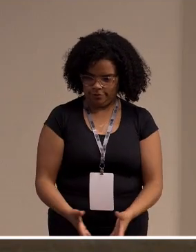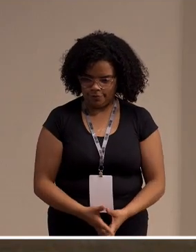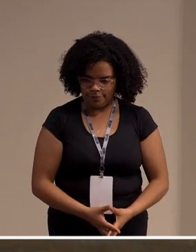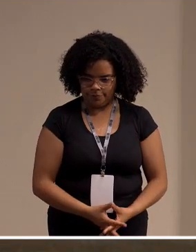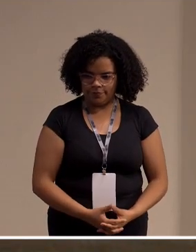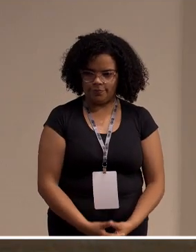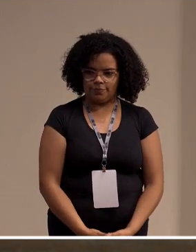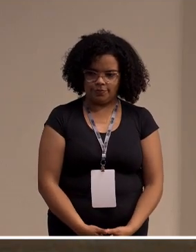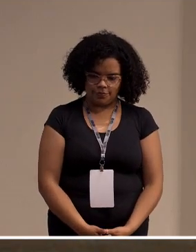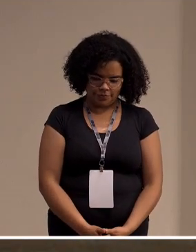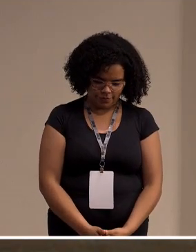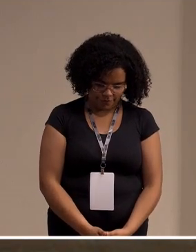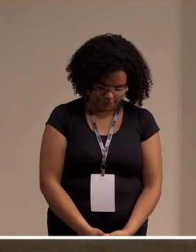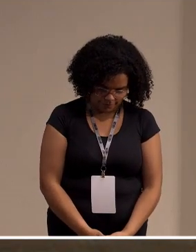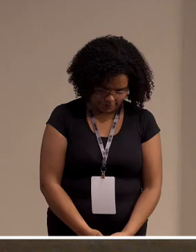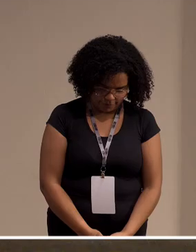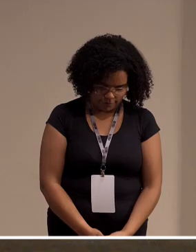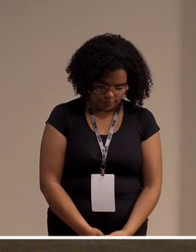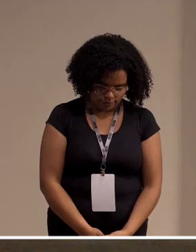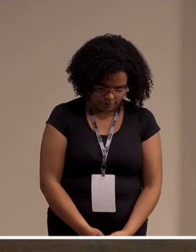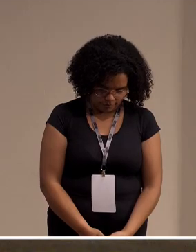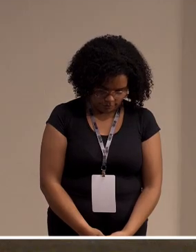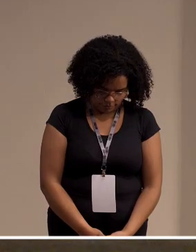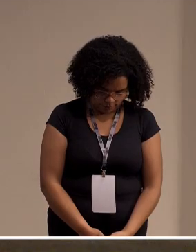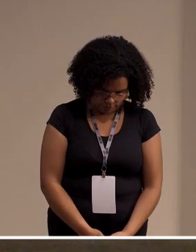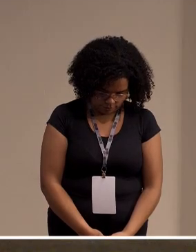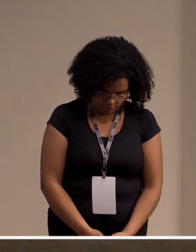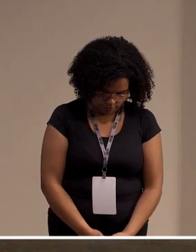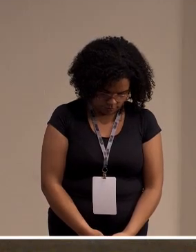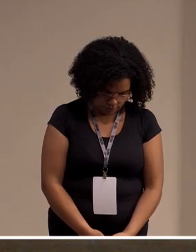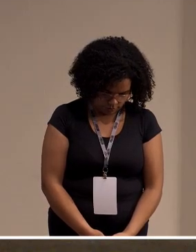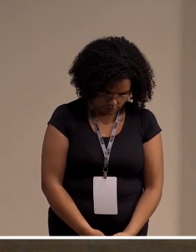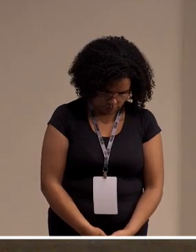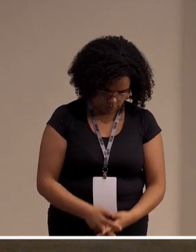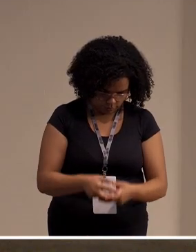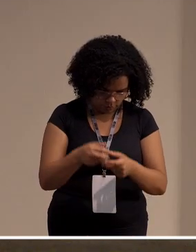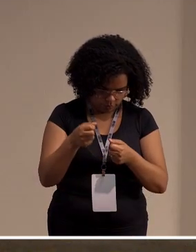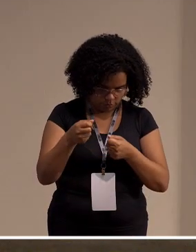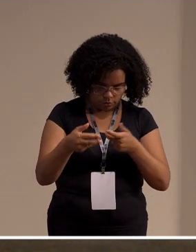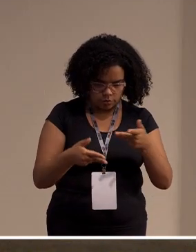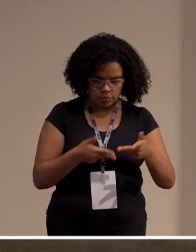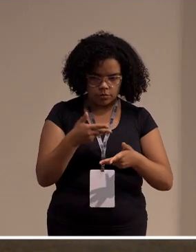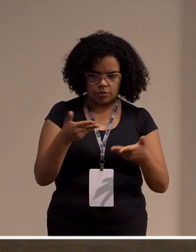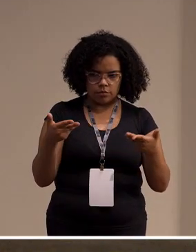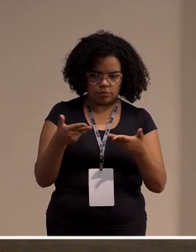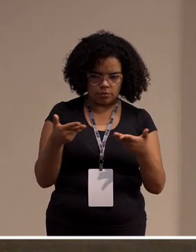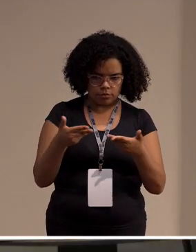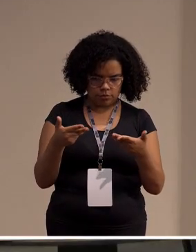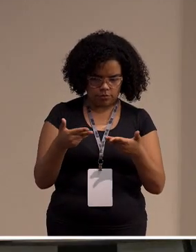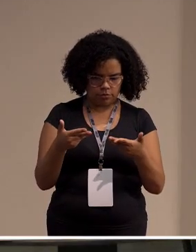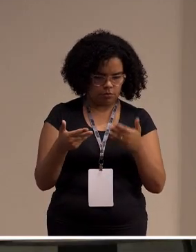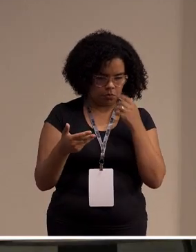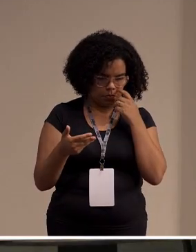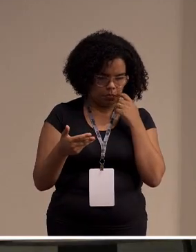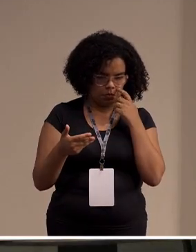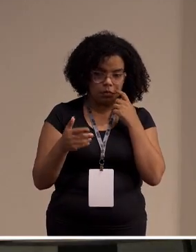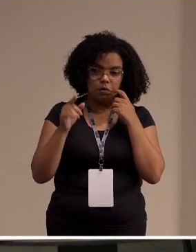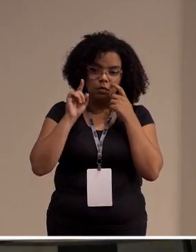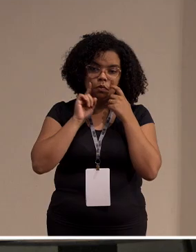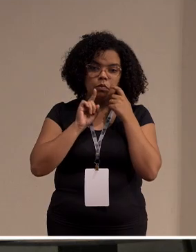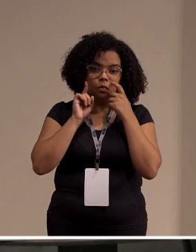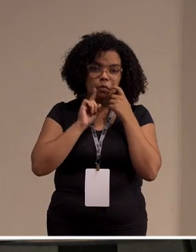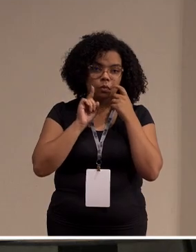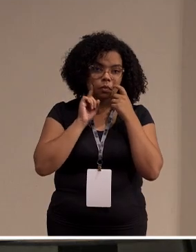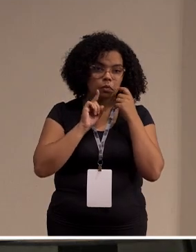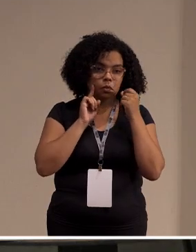Falando especificamente agora, né, a gente está falando, na verdade, algum lugar lá fora, nos Estados Unidos, o título